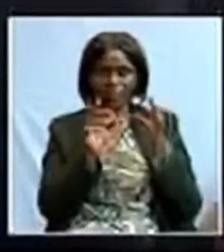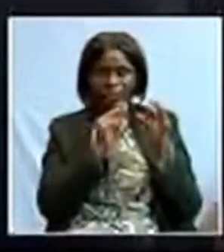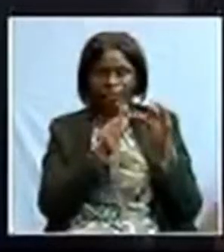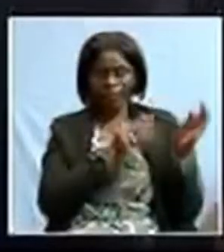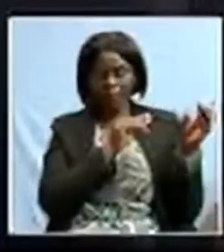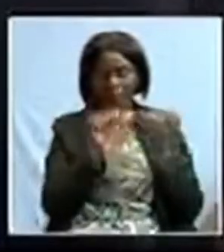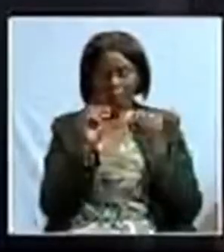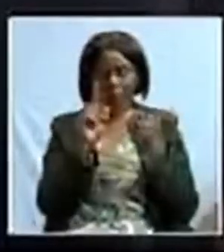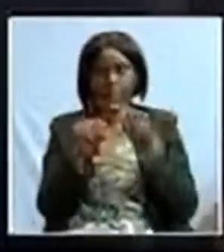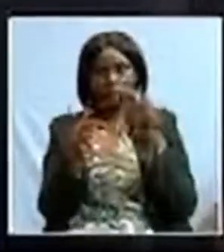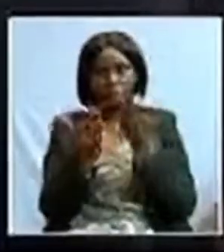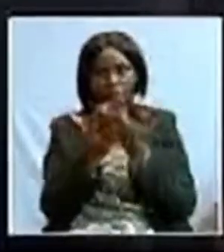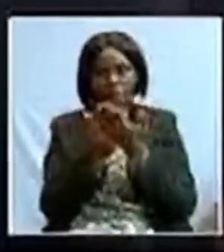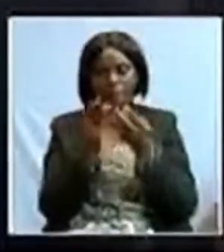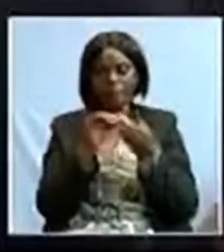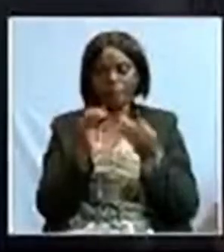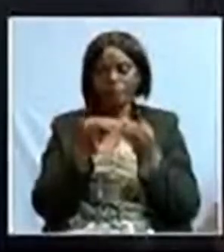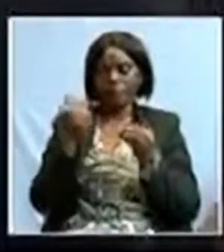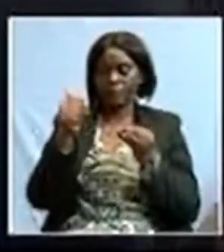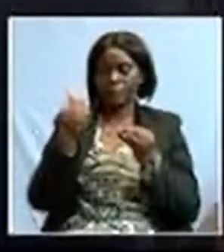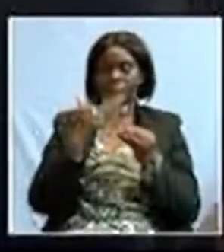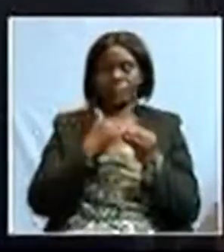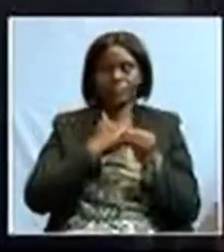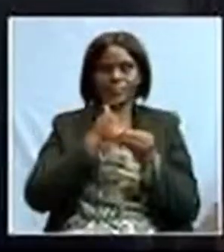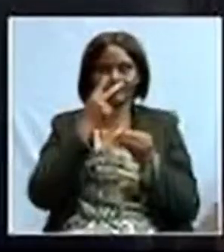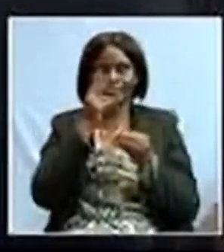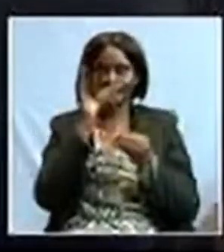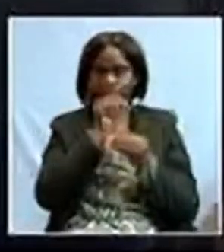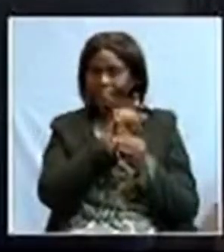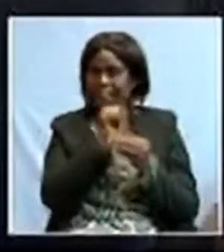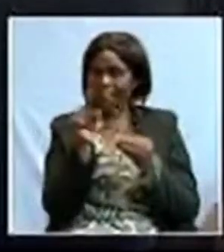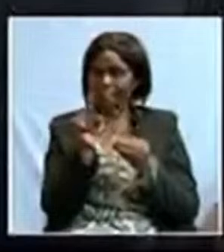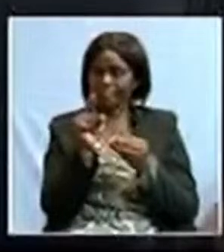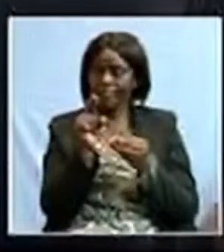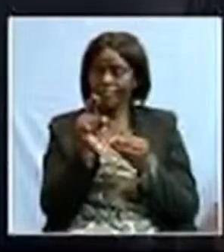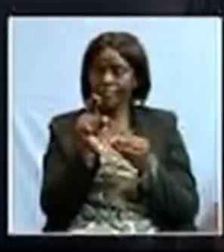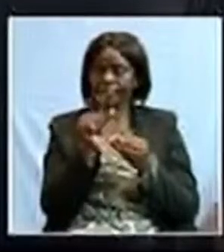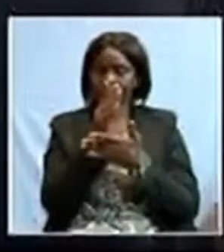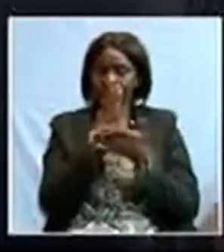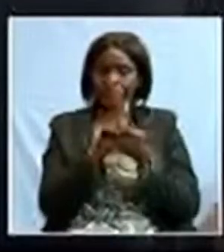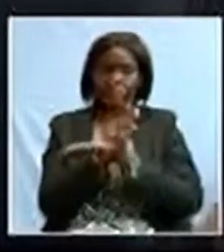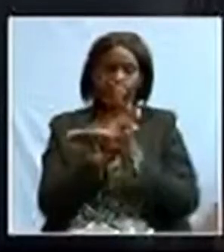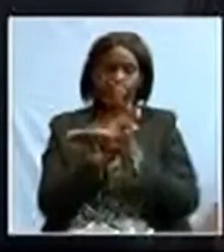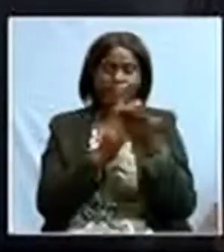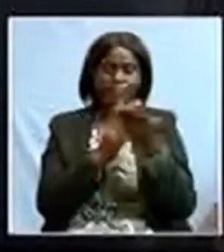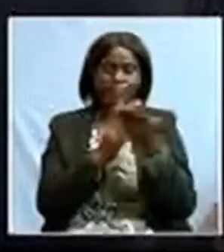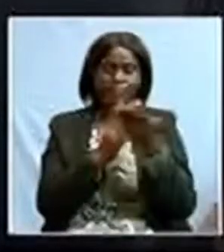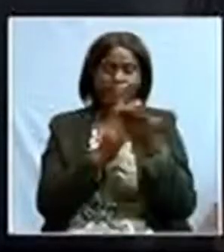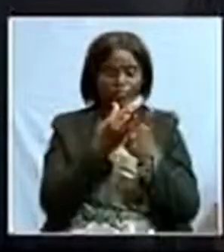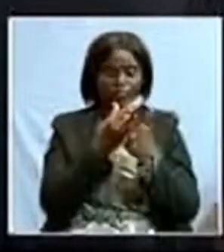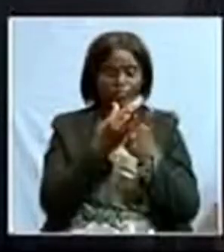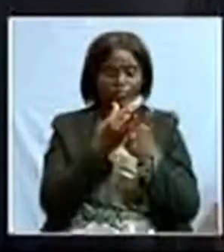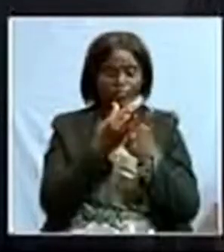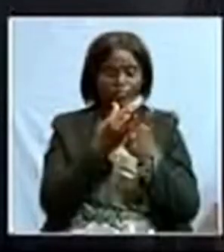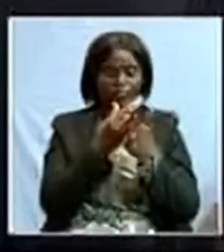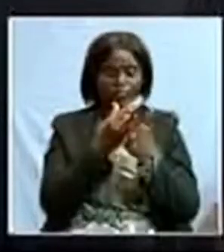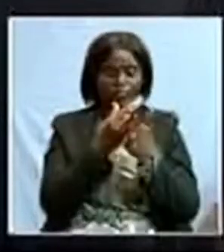Appendix number 10, I see that some of the funding for